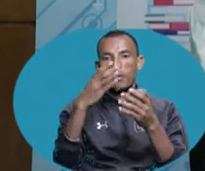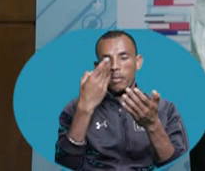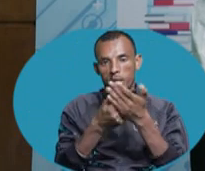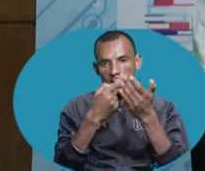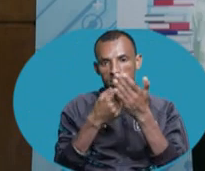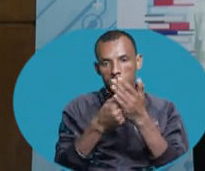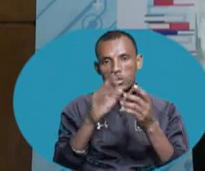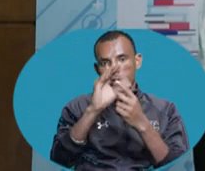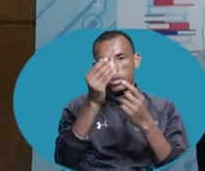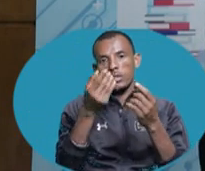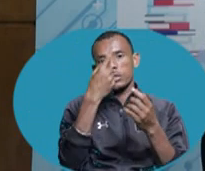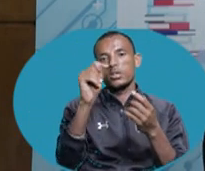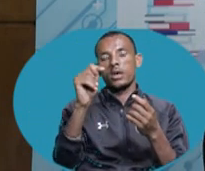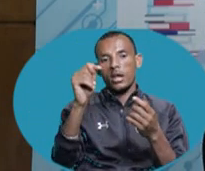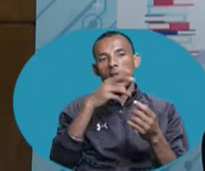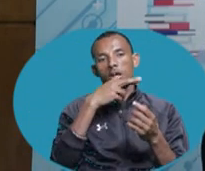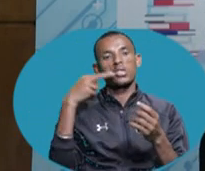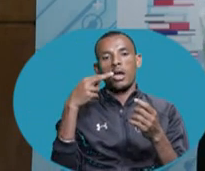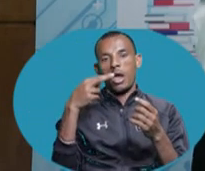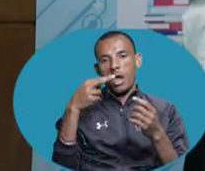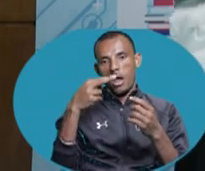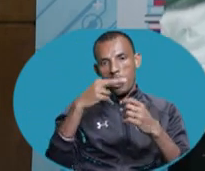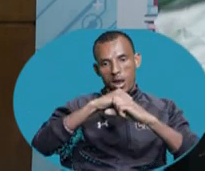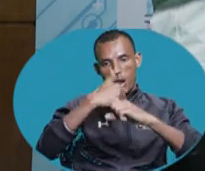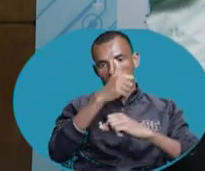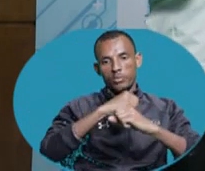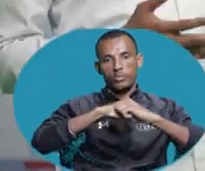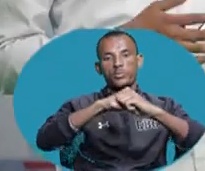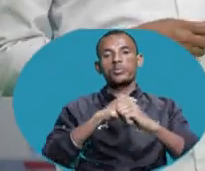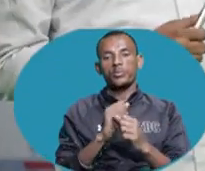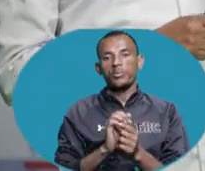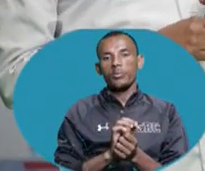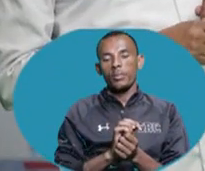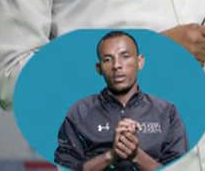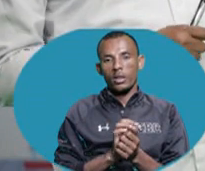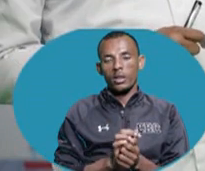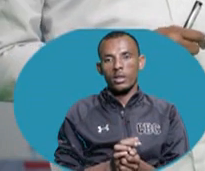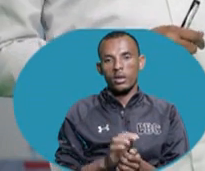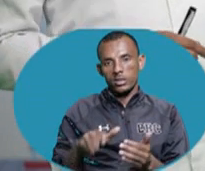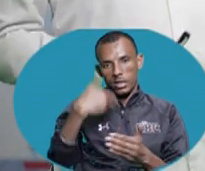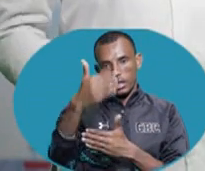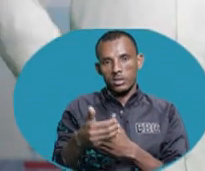Russia defend their own self in the eastern part of Europe. The next one,